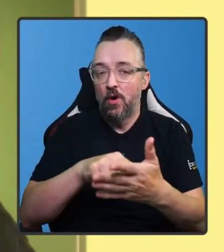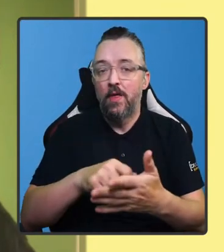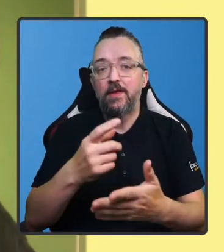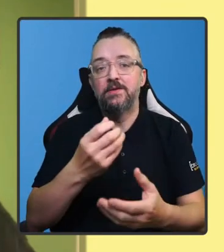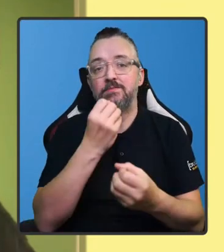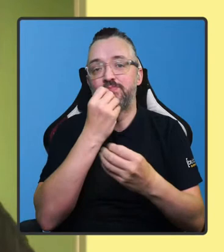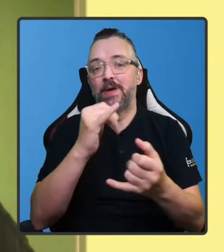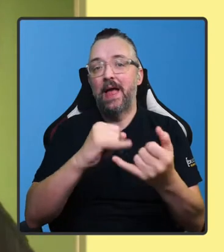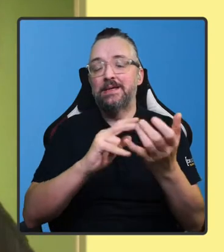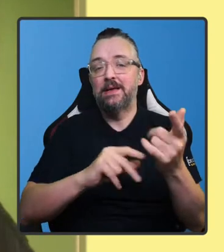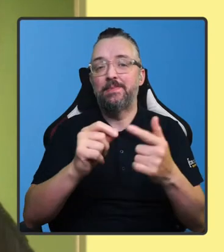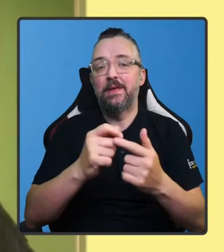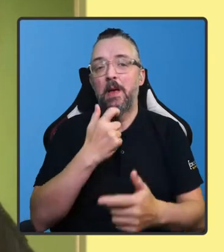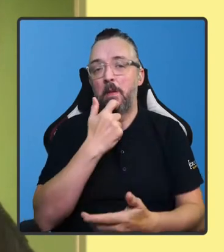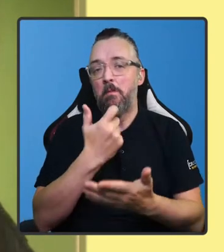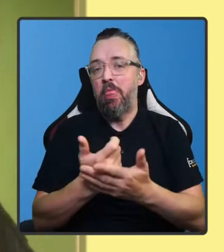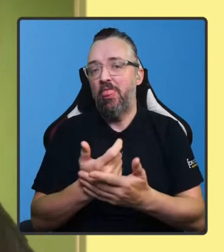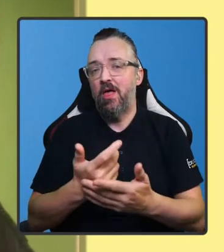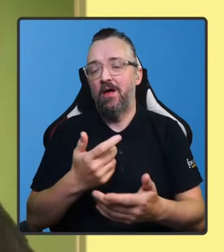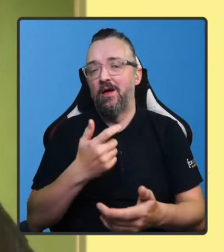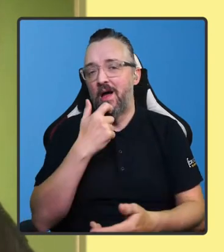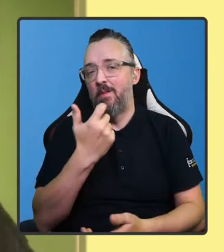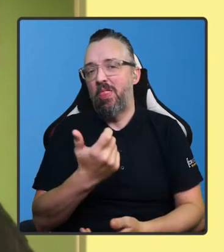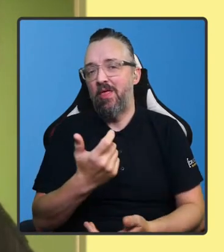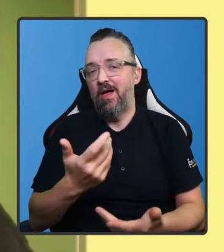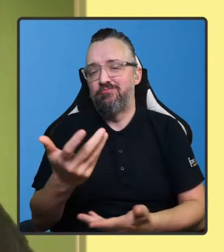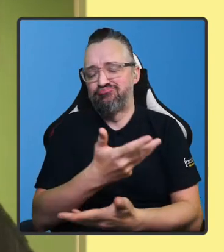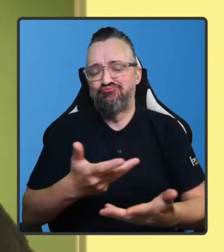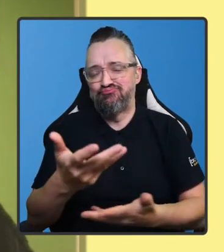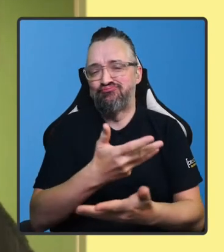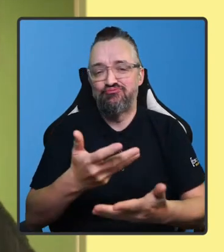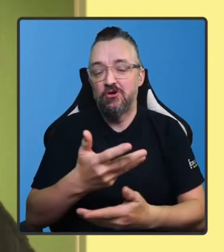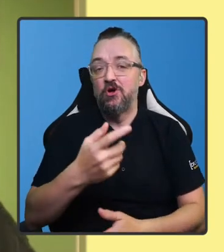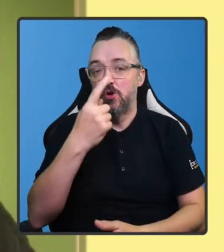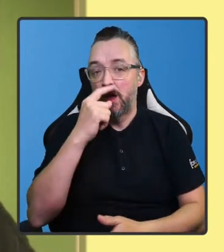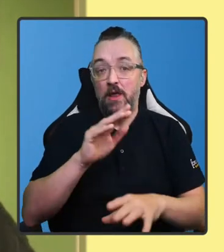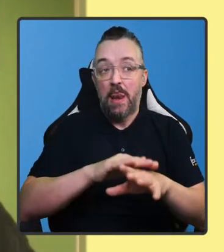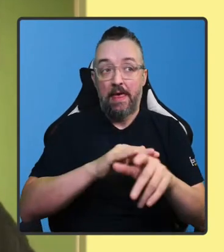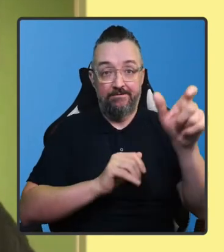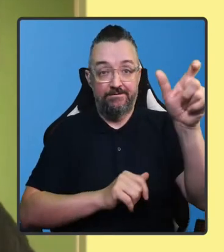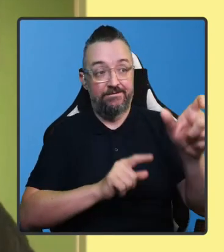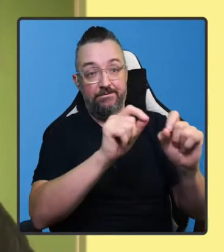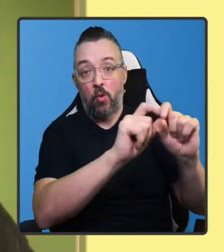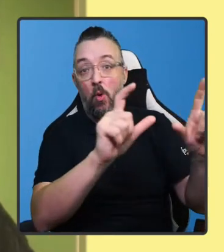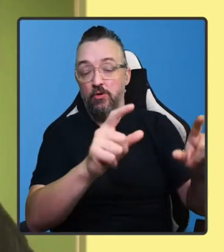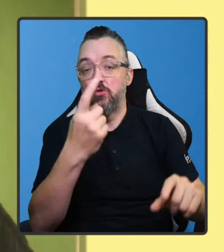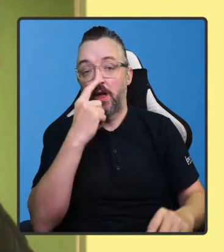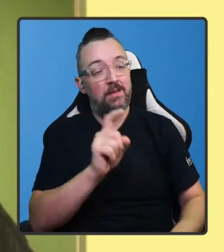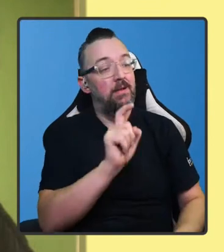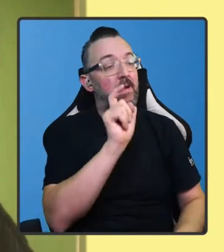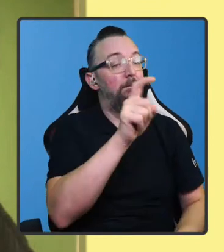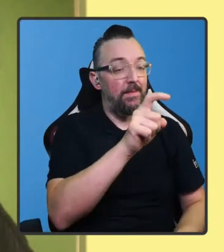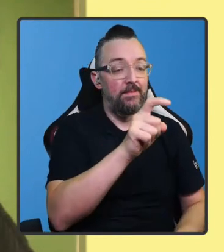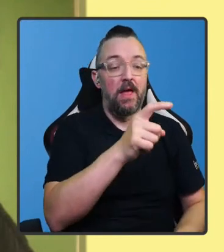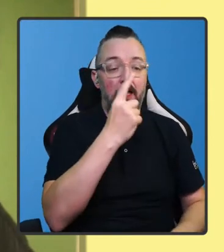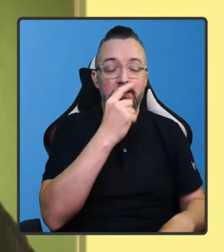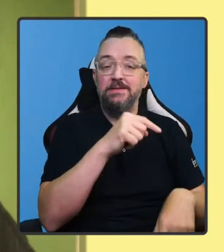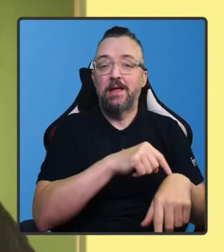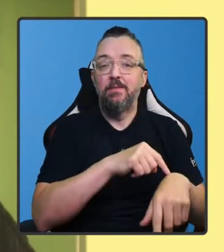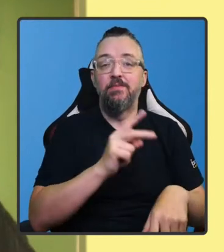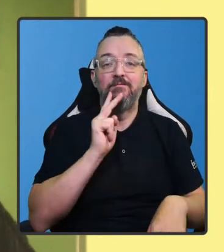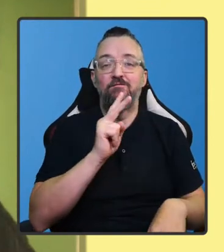SNP blether function, which you'll also find on your left hand side, is open. So you will have the opportunity to spend your Friday